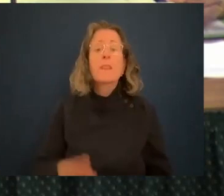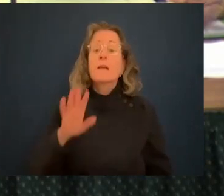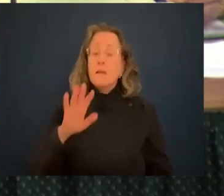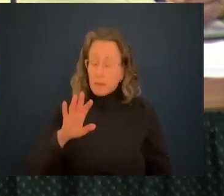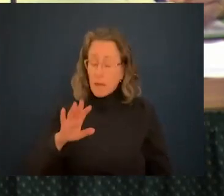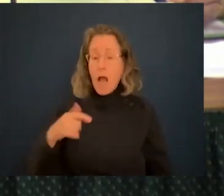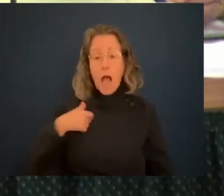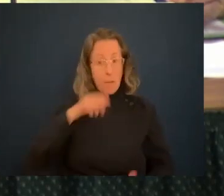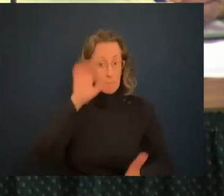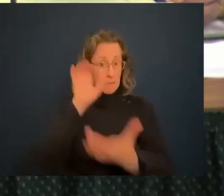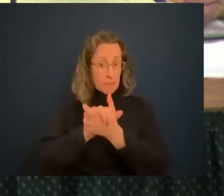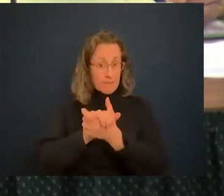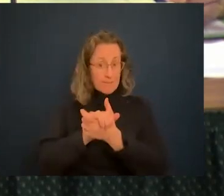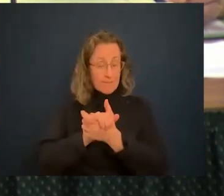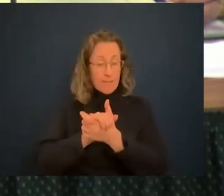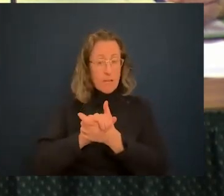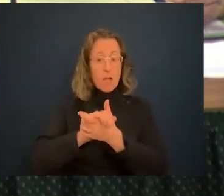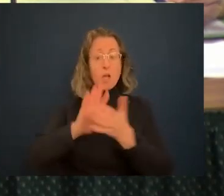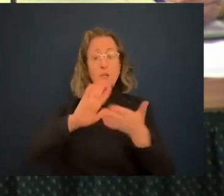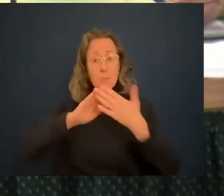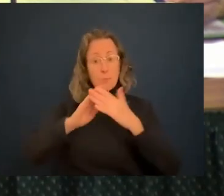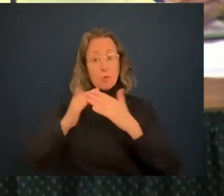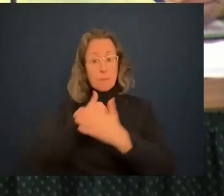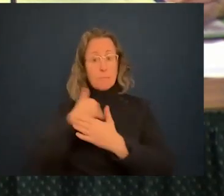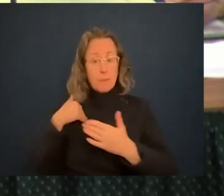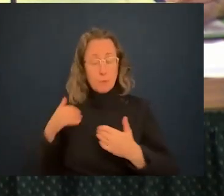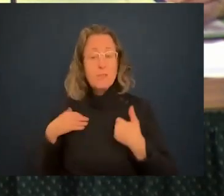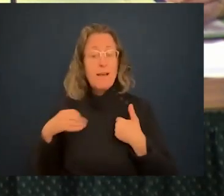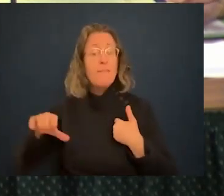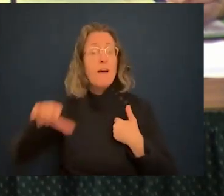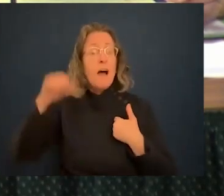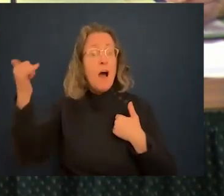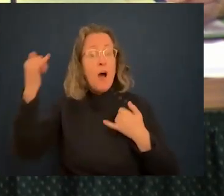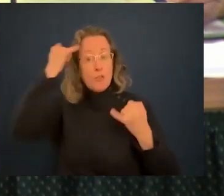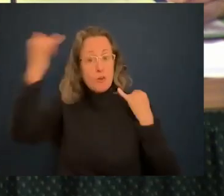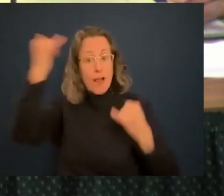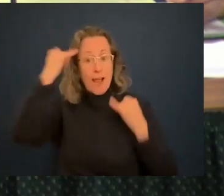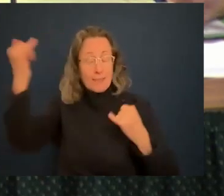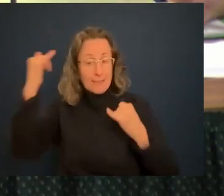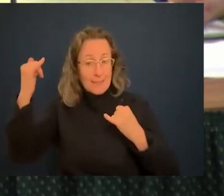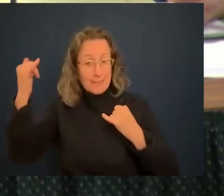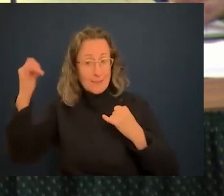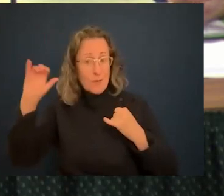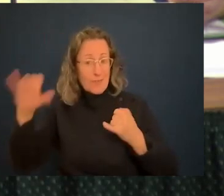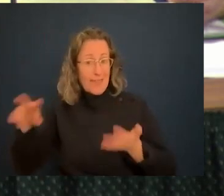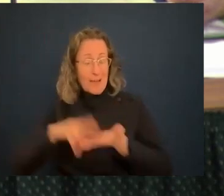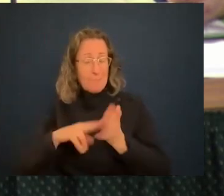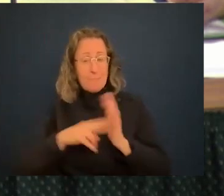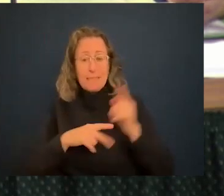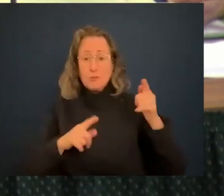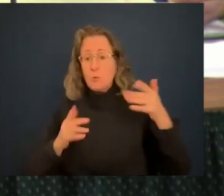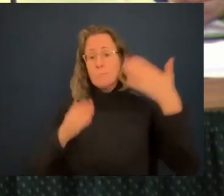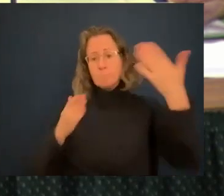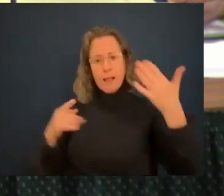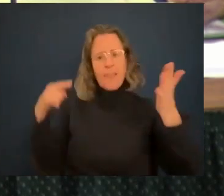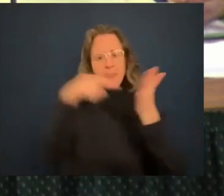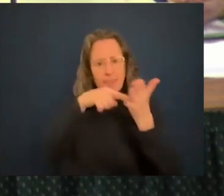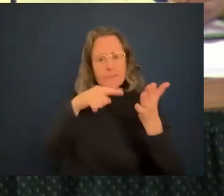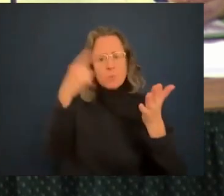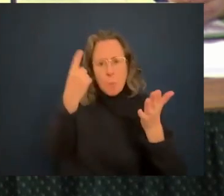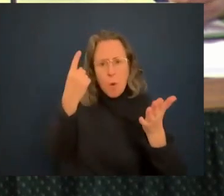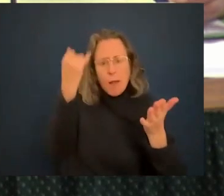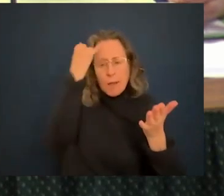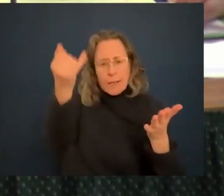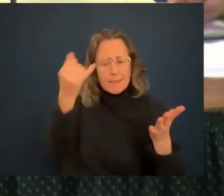in the community that we have not heard and so you're giving Primacy to this idea rather than